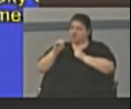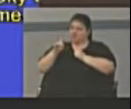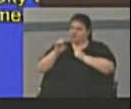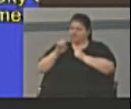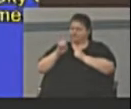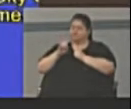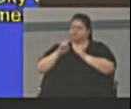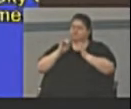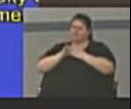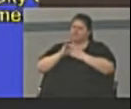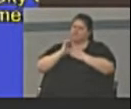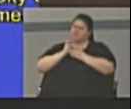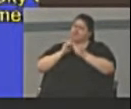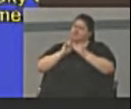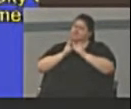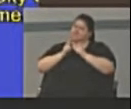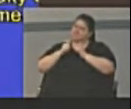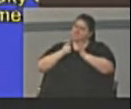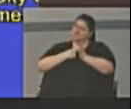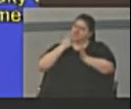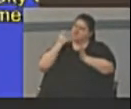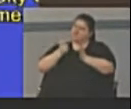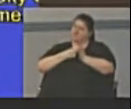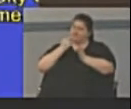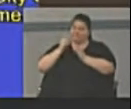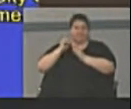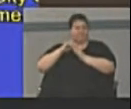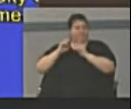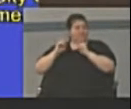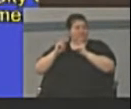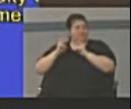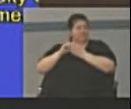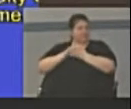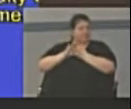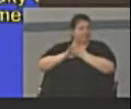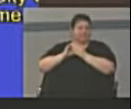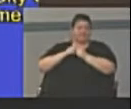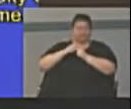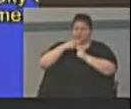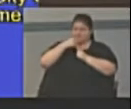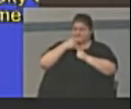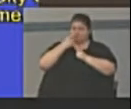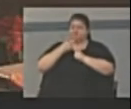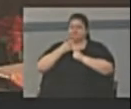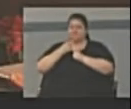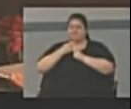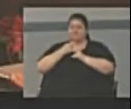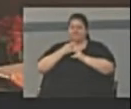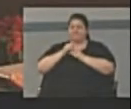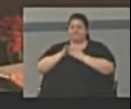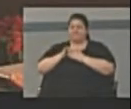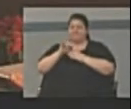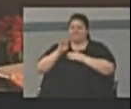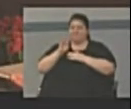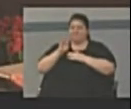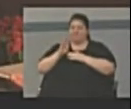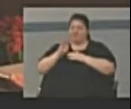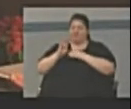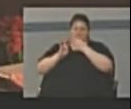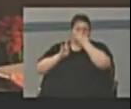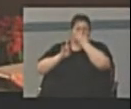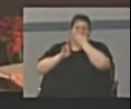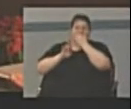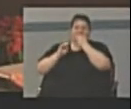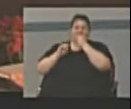to time. Read the title into the record for the first reading. I'll open the public hearing at 7:47. I have